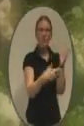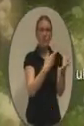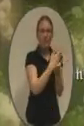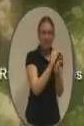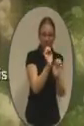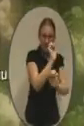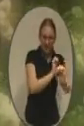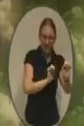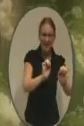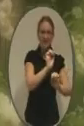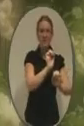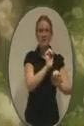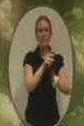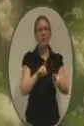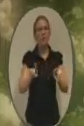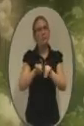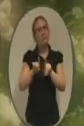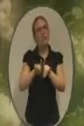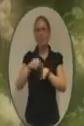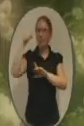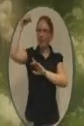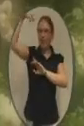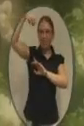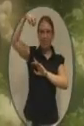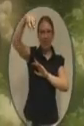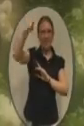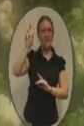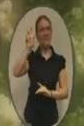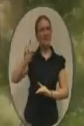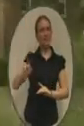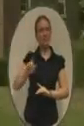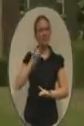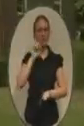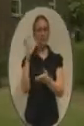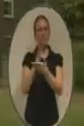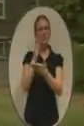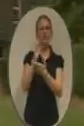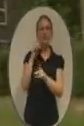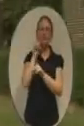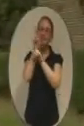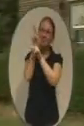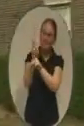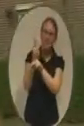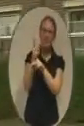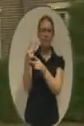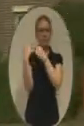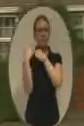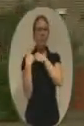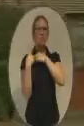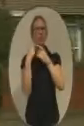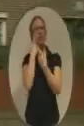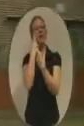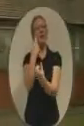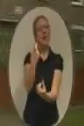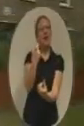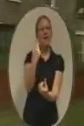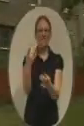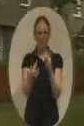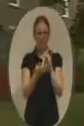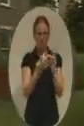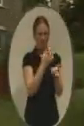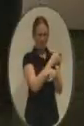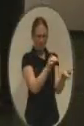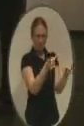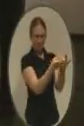passageways, rubbish chutes and any other shared parts, including the electric lighting in reasonable condition and